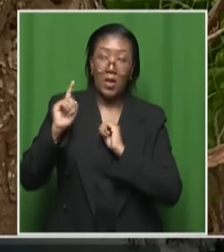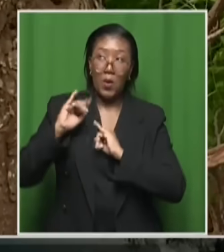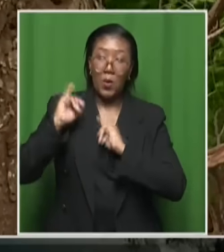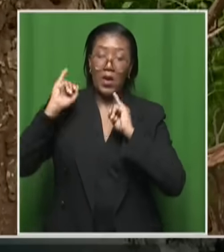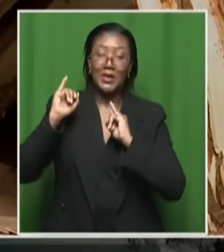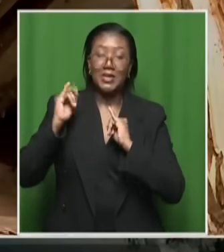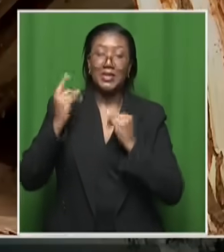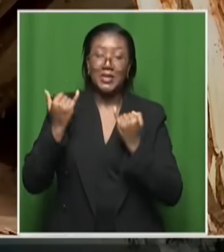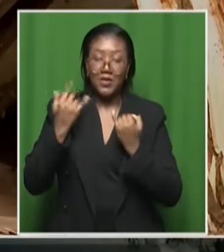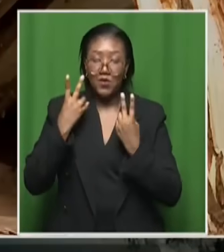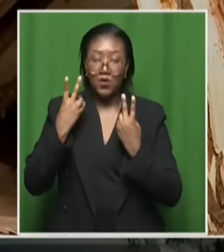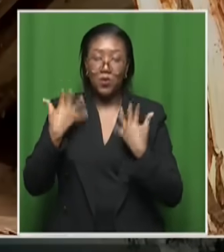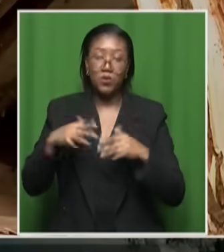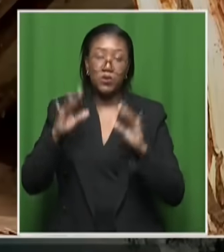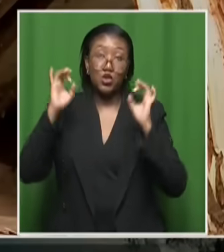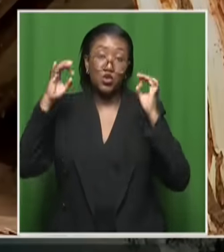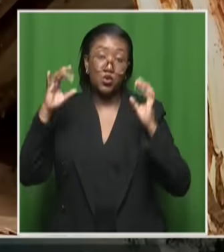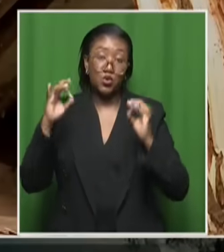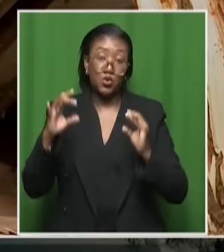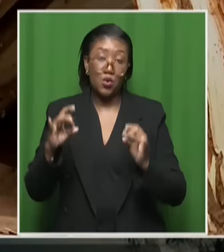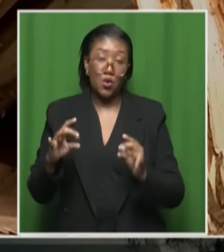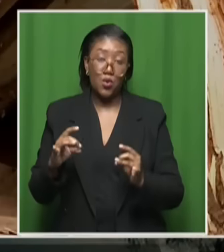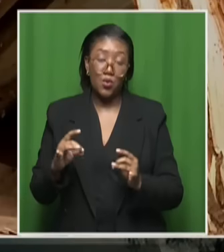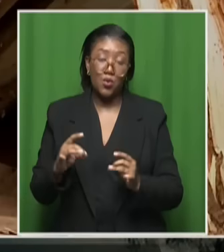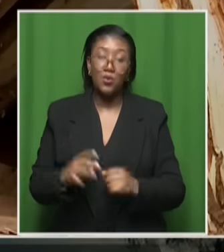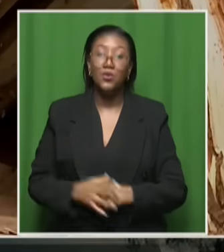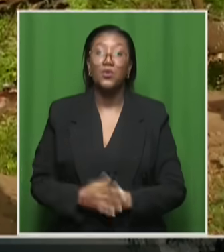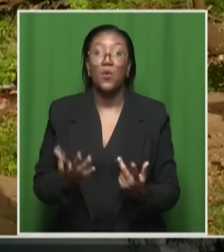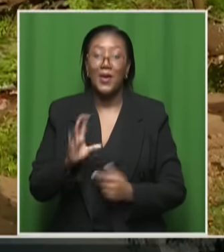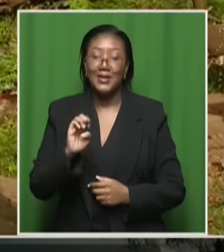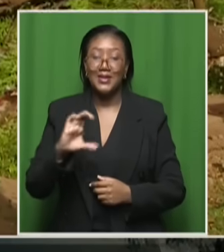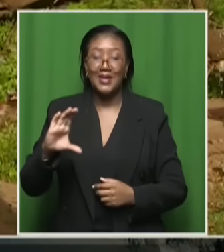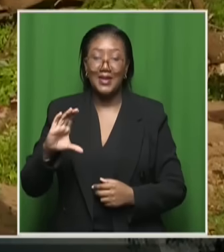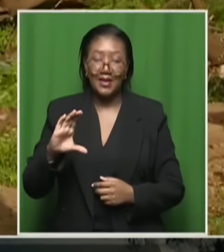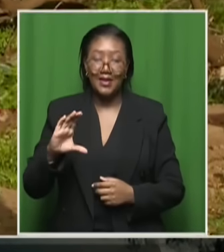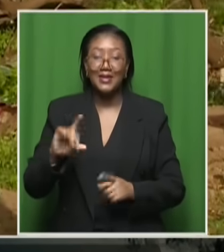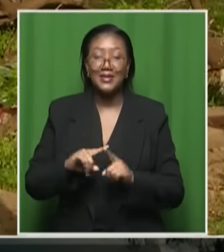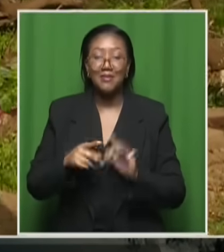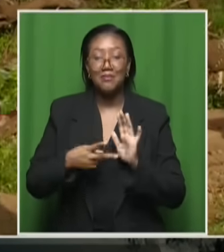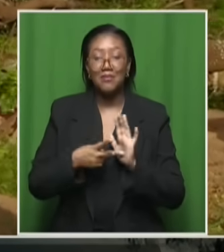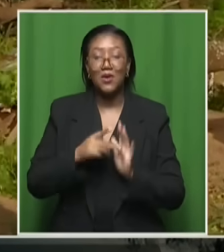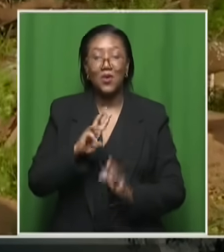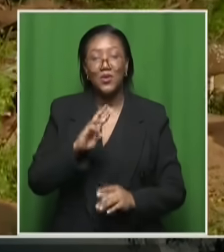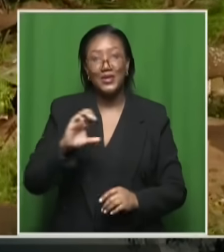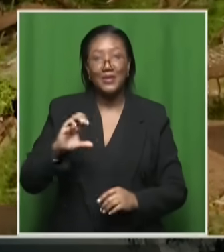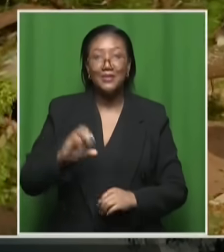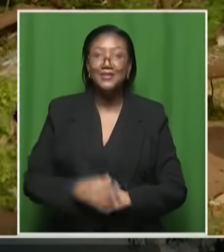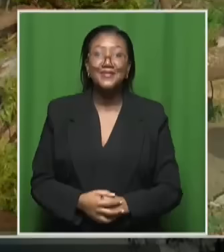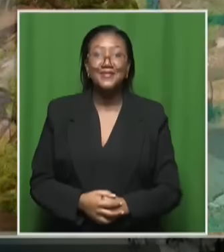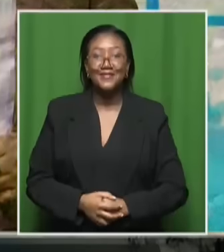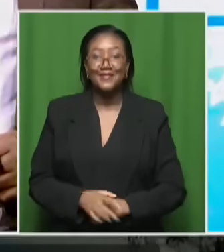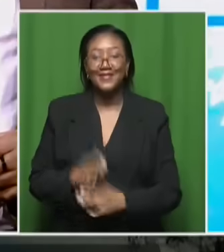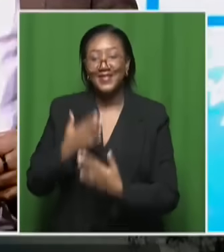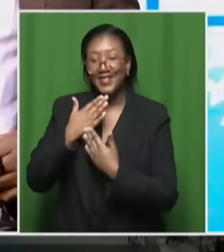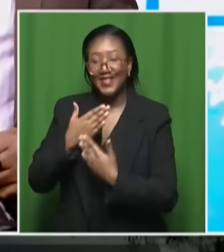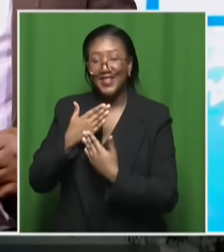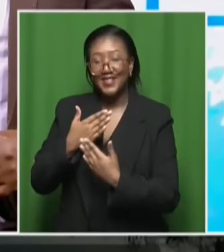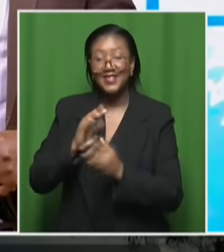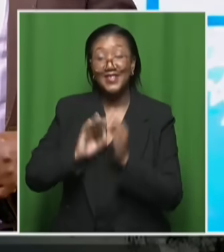that's why we saw so much snowfall over the high-lying areas of Eastern Cape, also moving to some parts of Western Cape. All right, thank you for